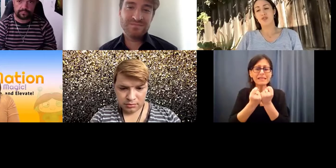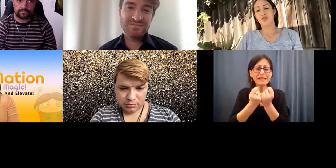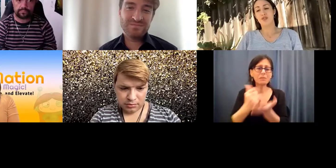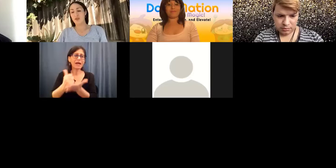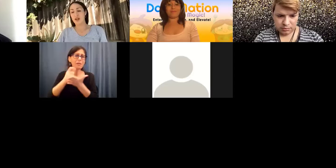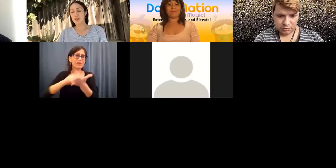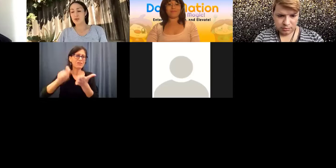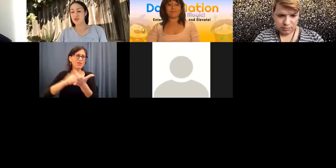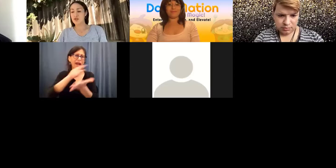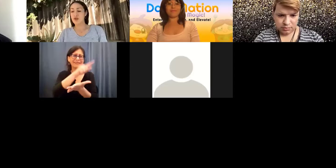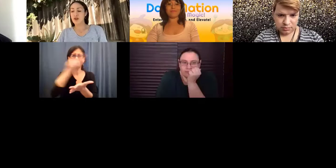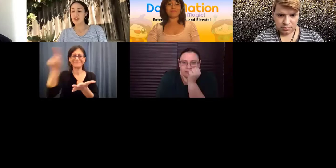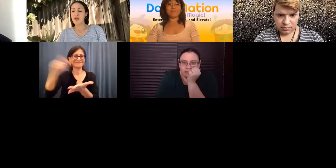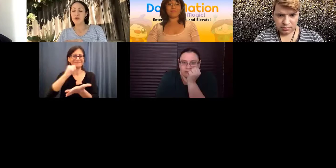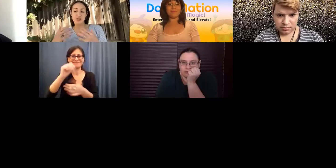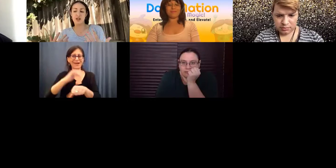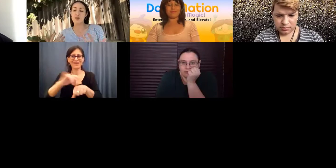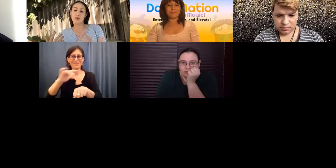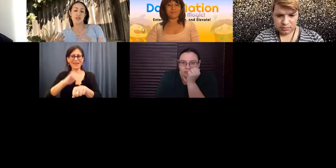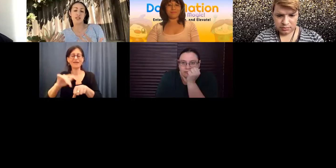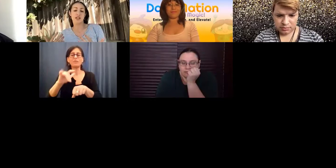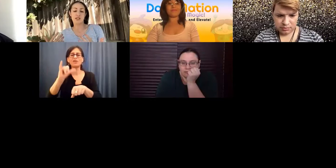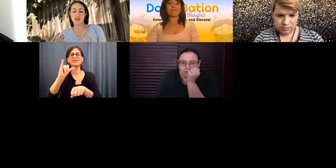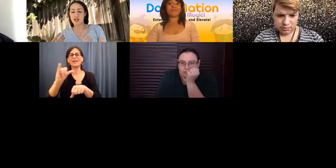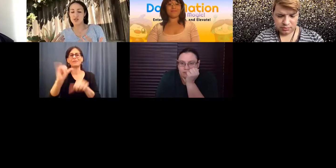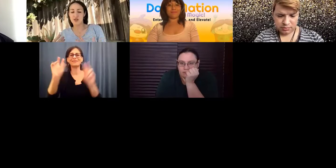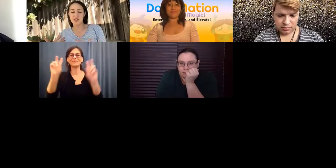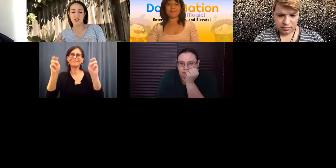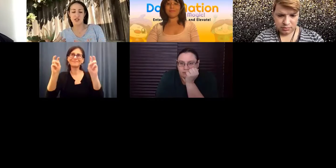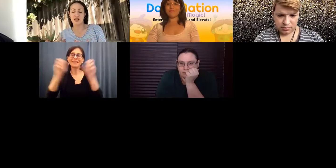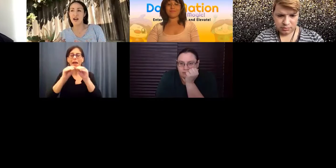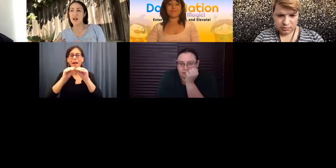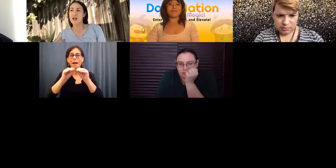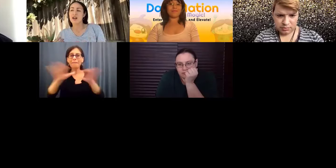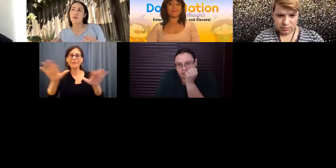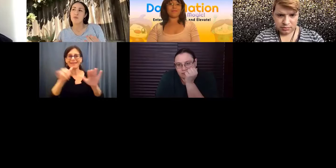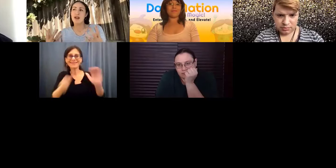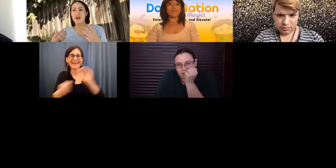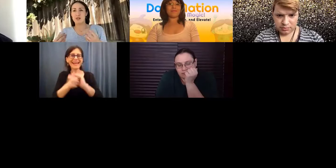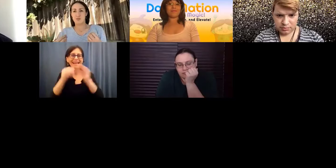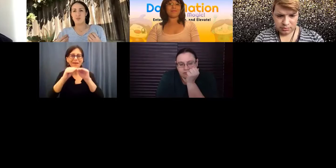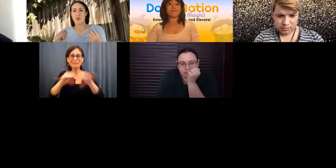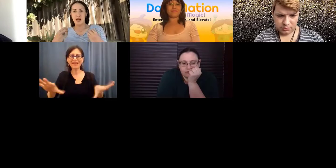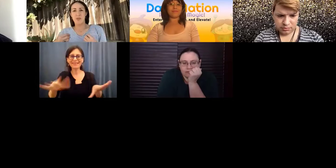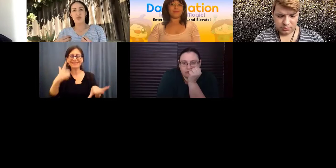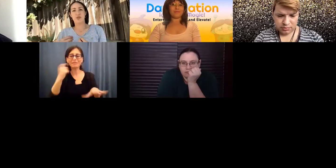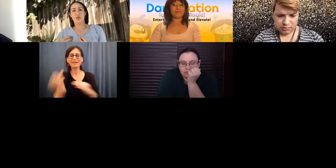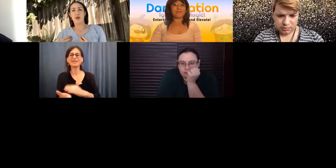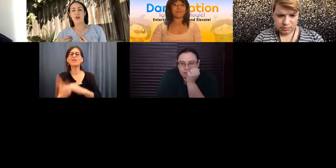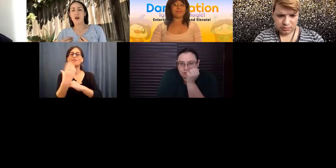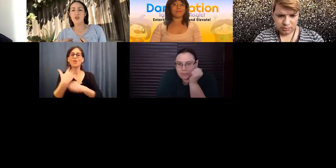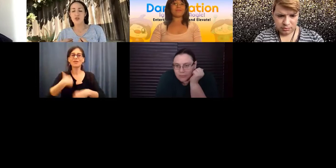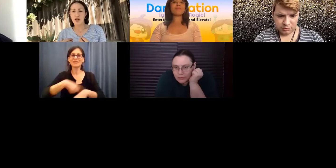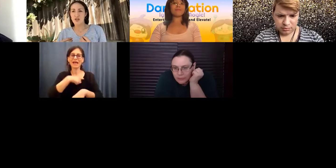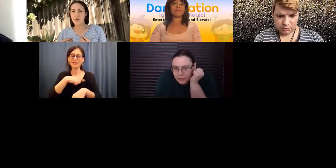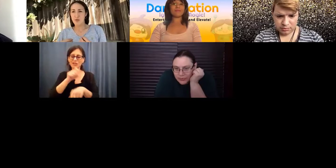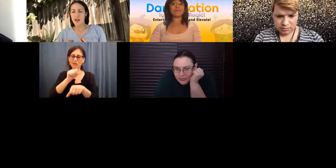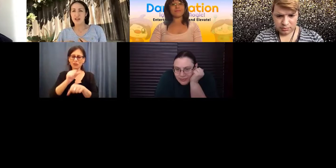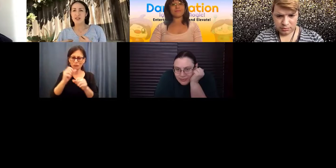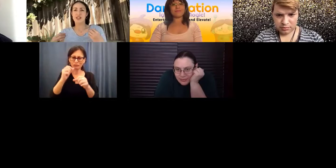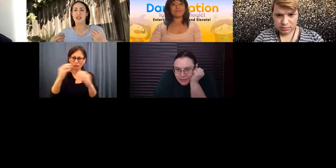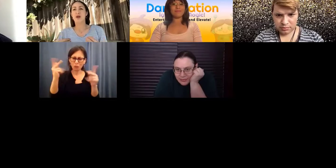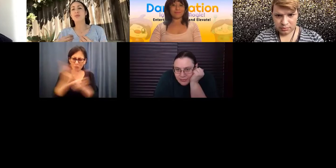and unfortunately none of them were available. So that was kind of a blessing in disguise for us, because that made us be able to work